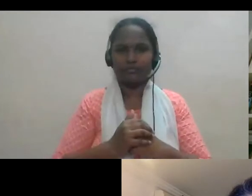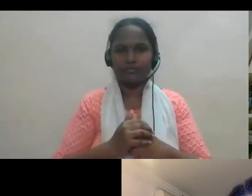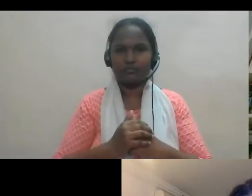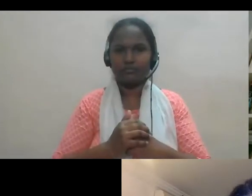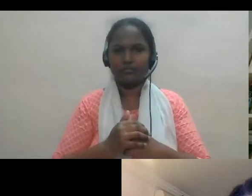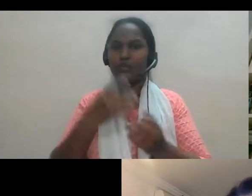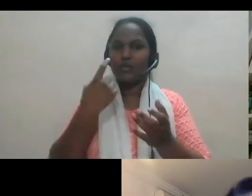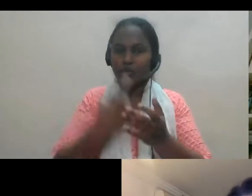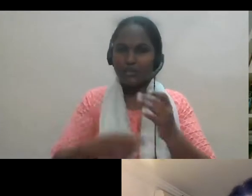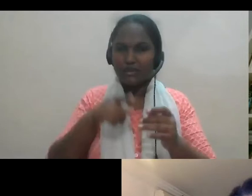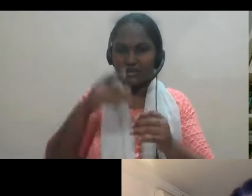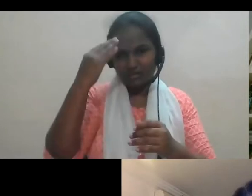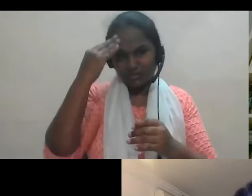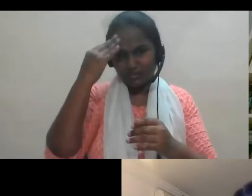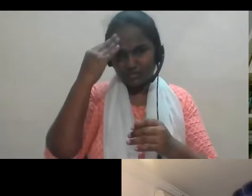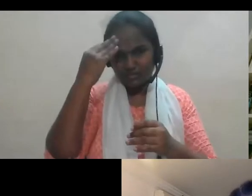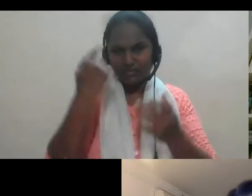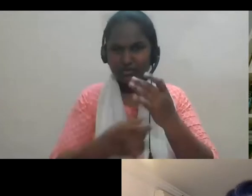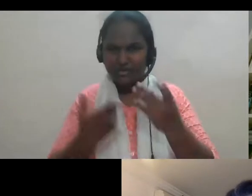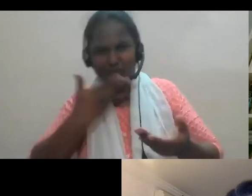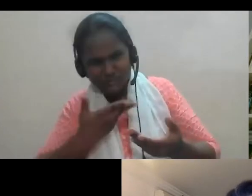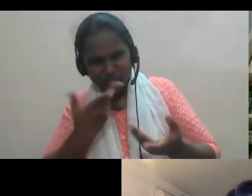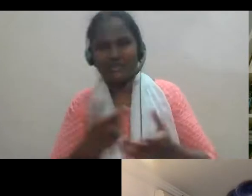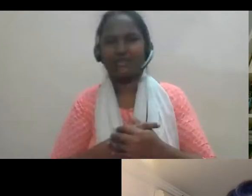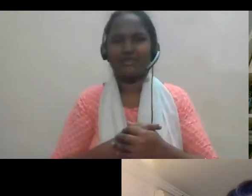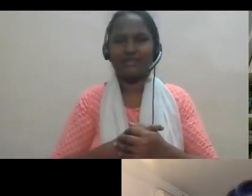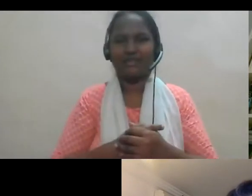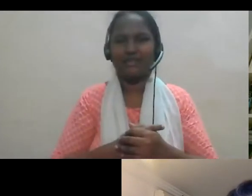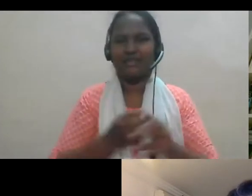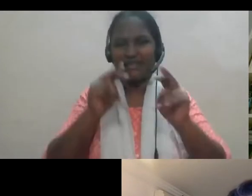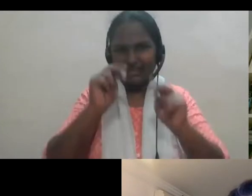What is it, you know, that this institution needs to